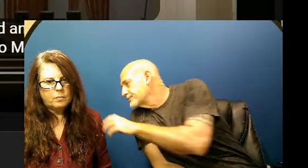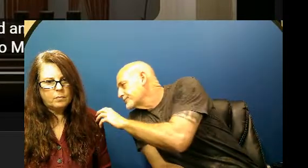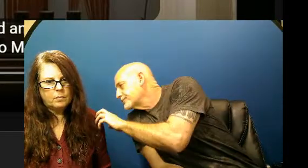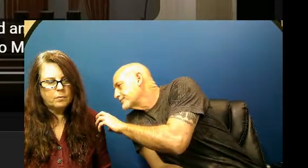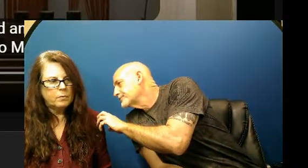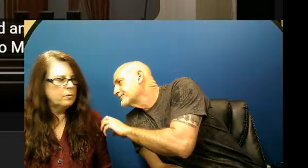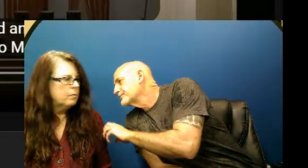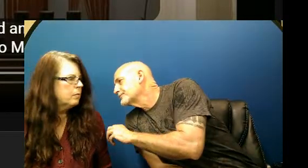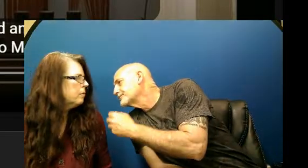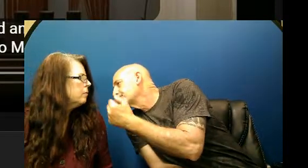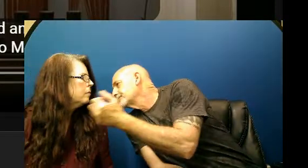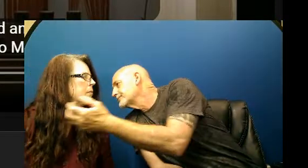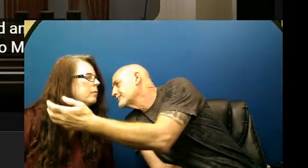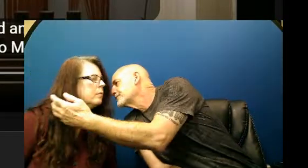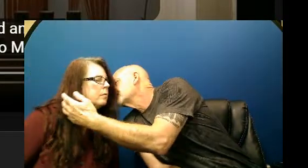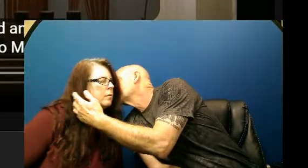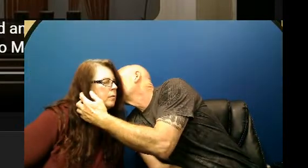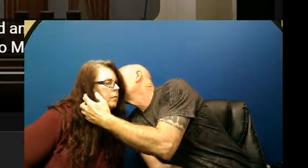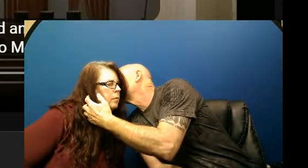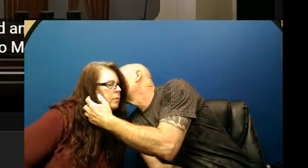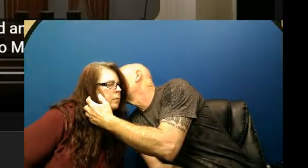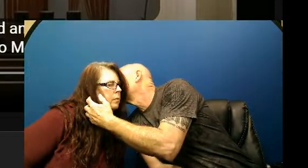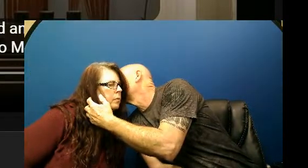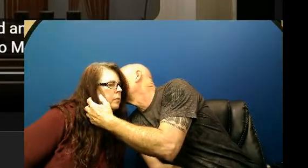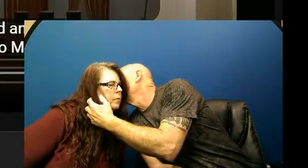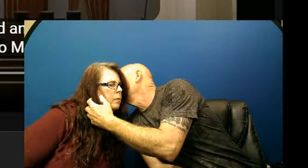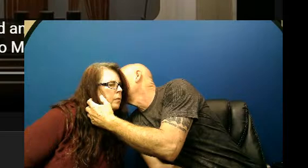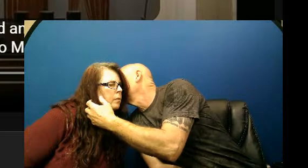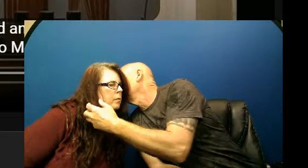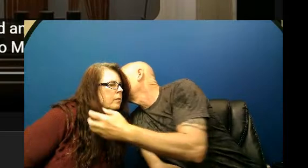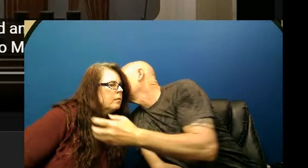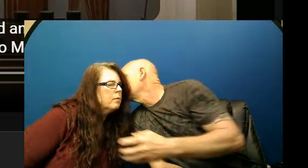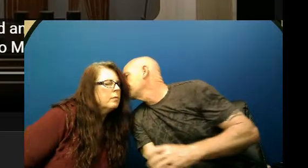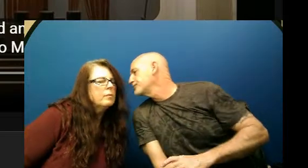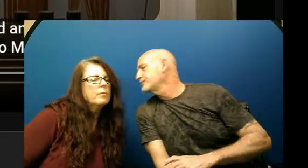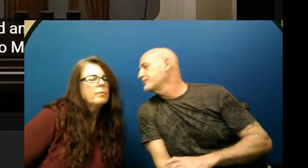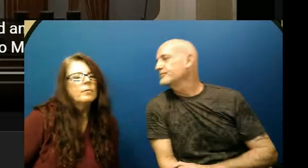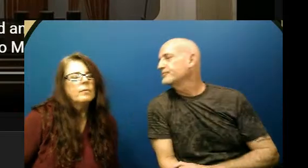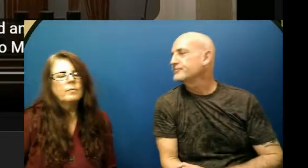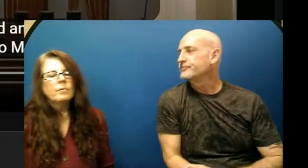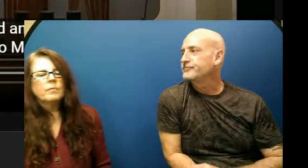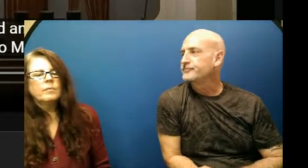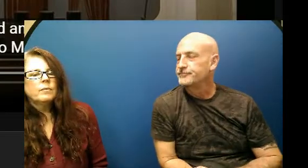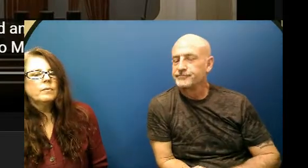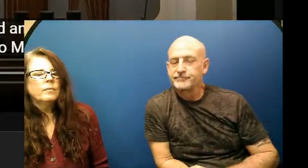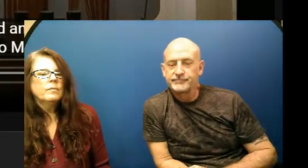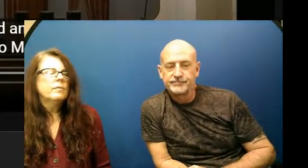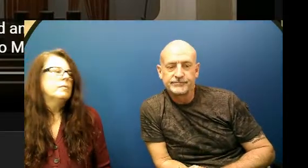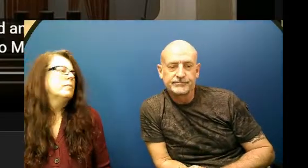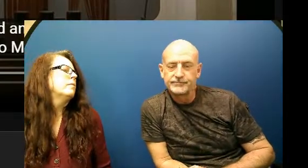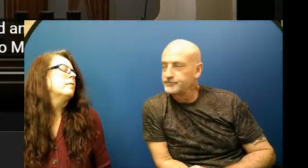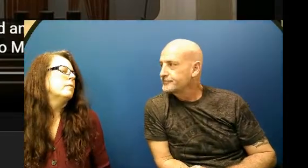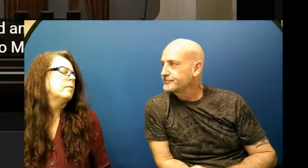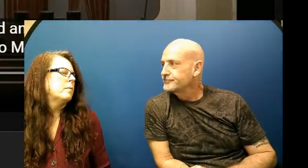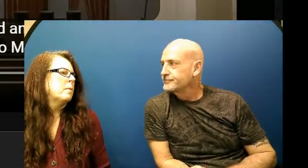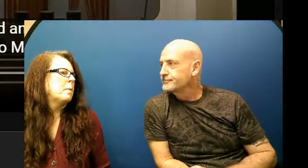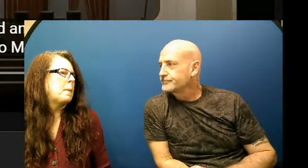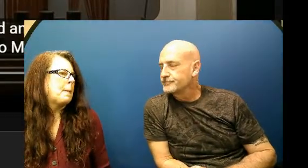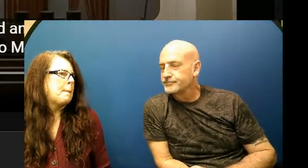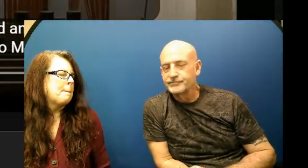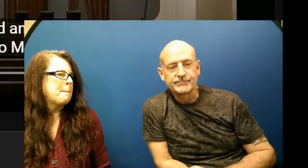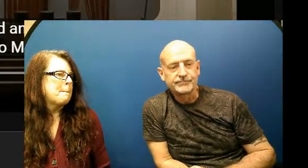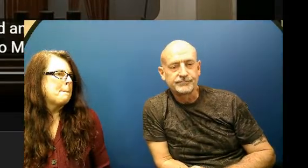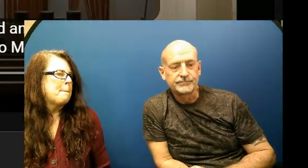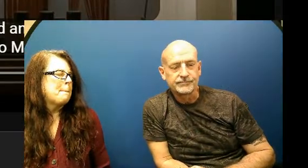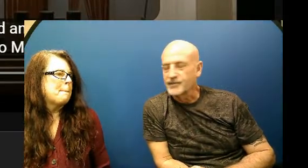that China was accessing information about millions of Americans, tens of millions of Americans, including teenagers, people in